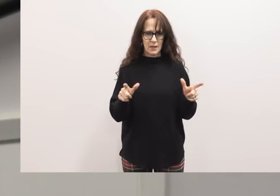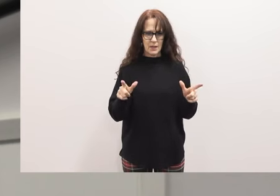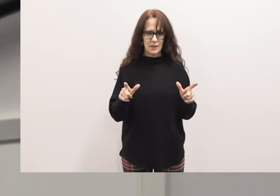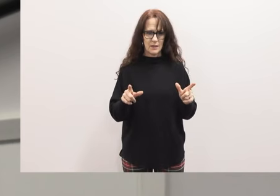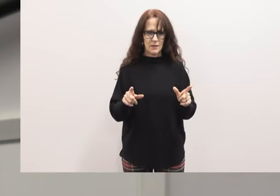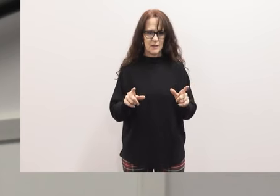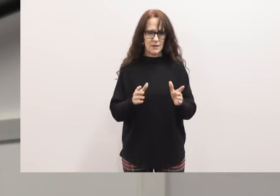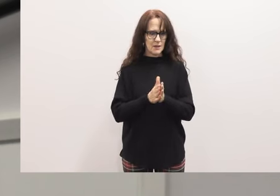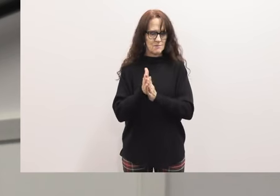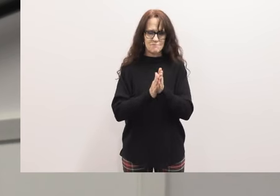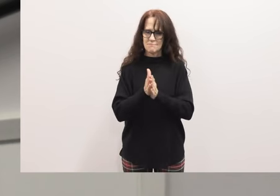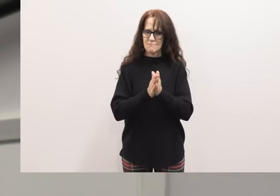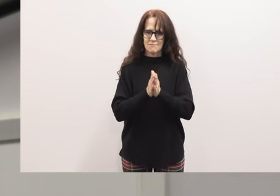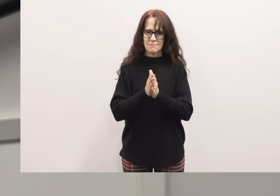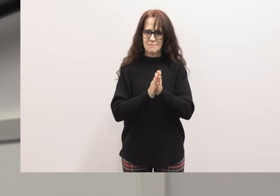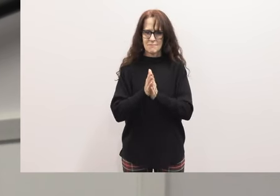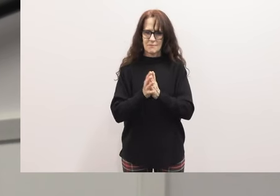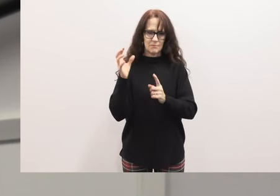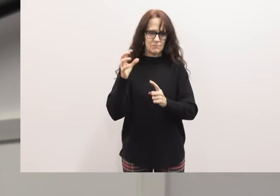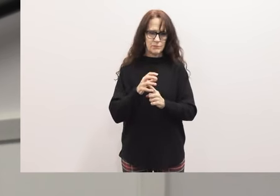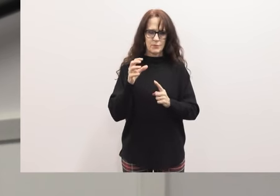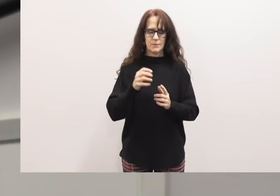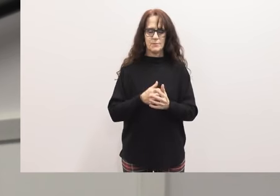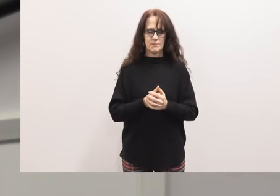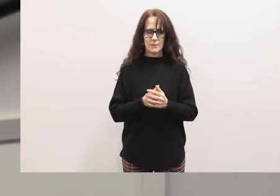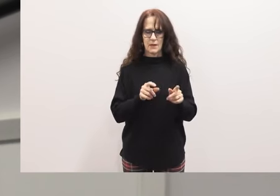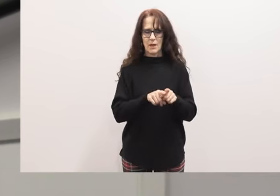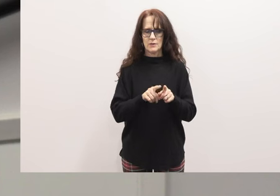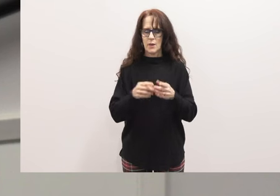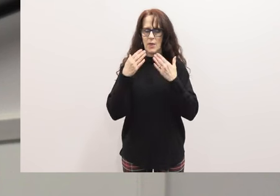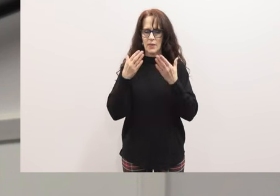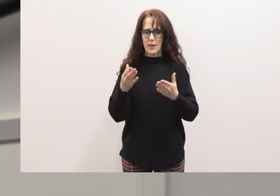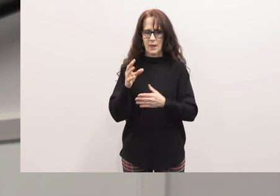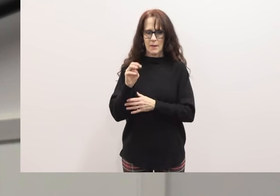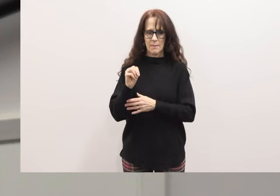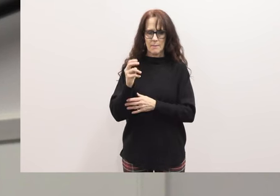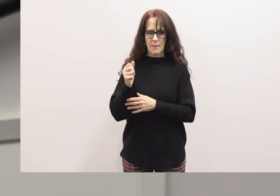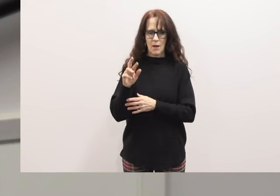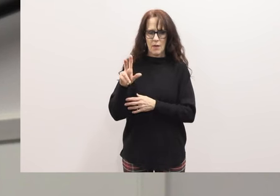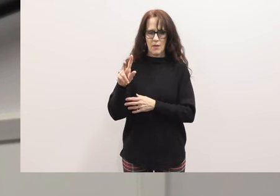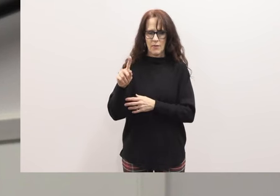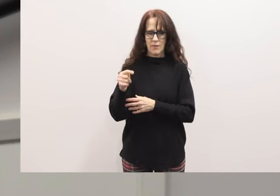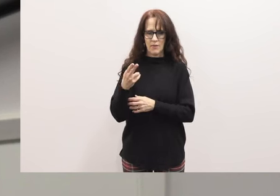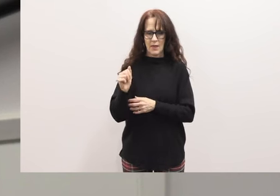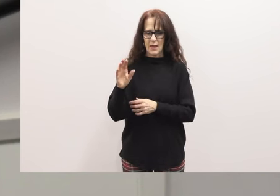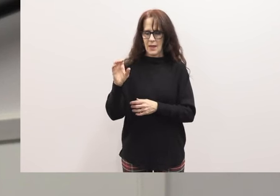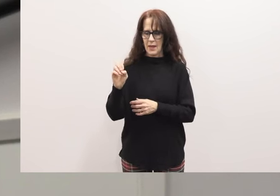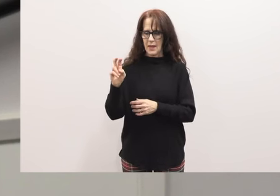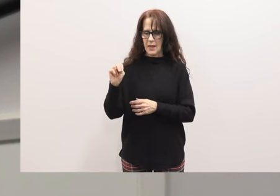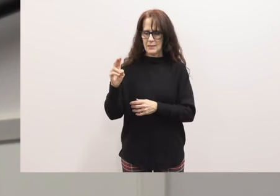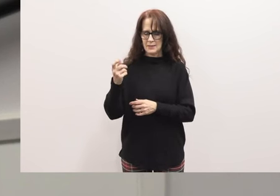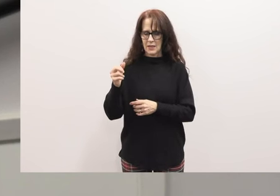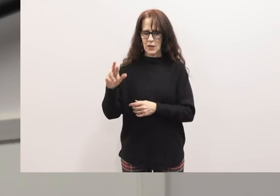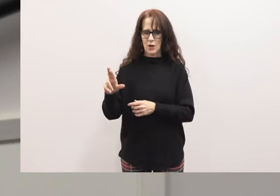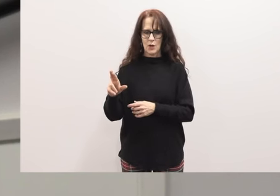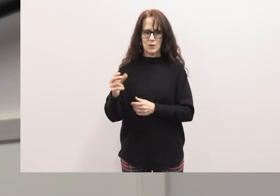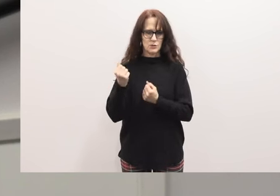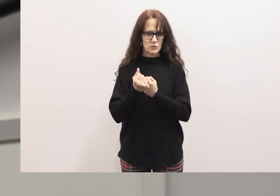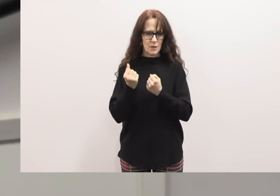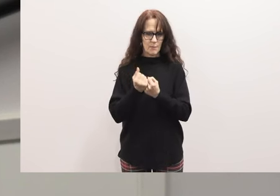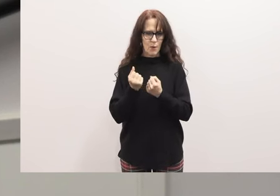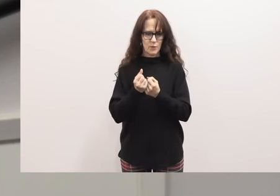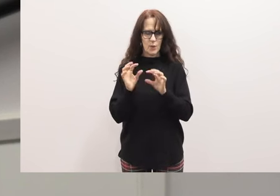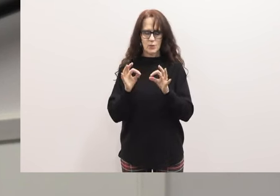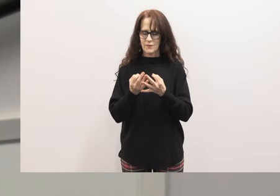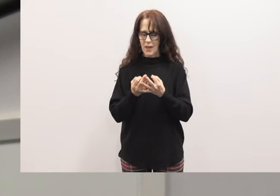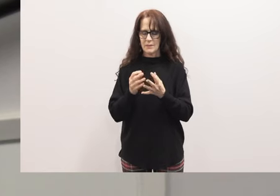just going for it in terms of speech and debate, and to thank Martha Ensminger, who continues to support our migrant education families